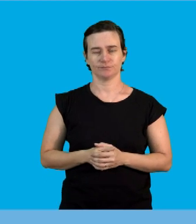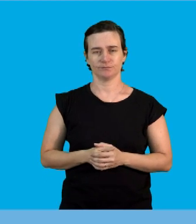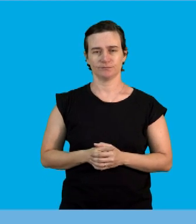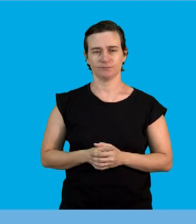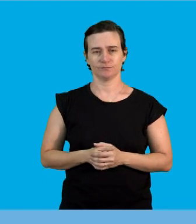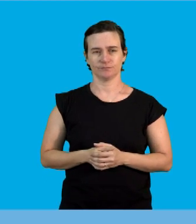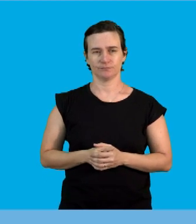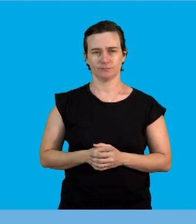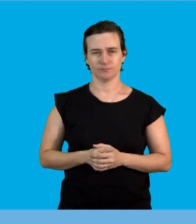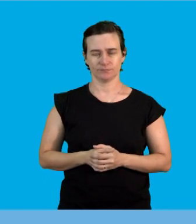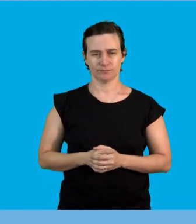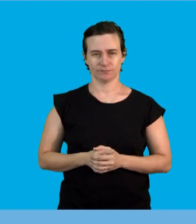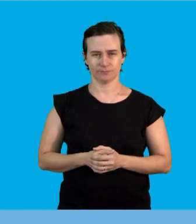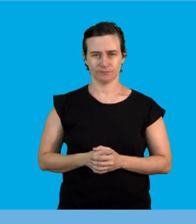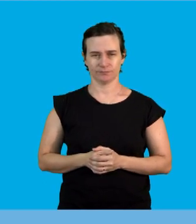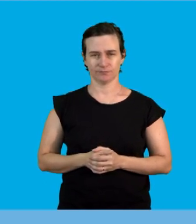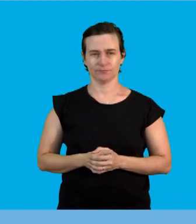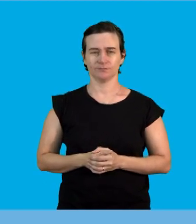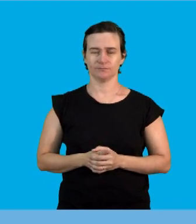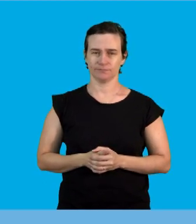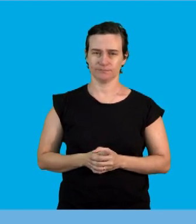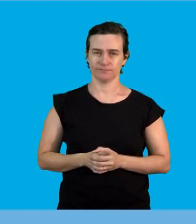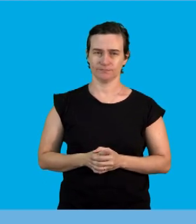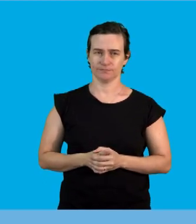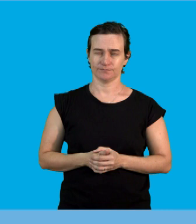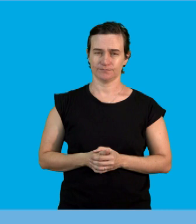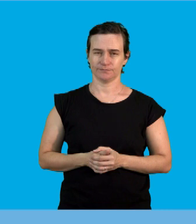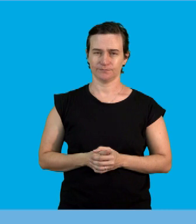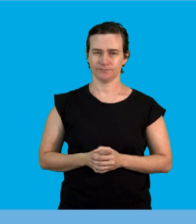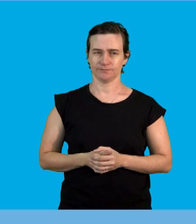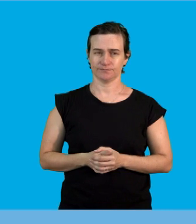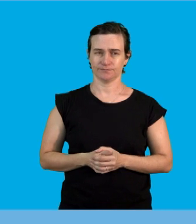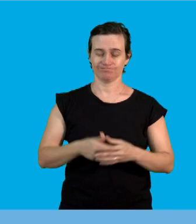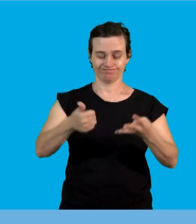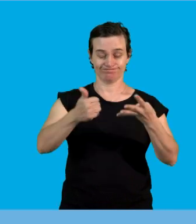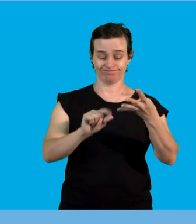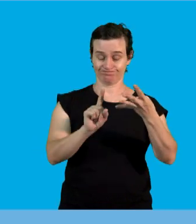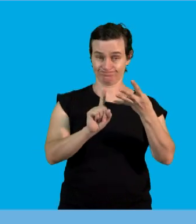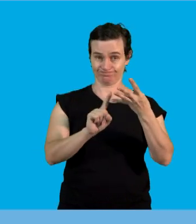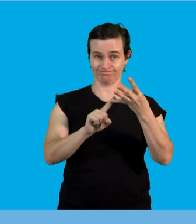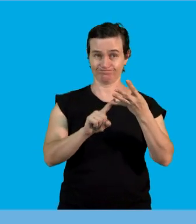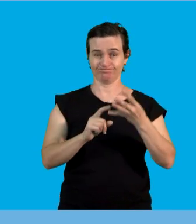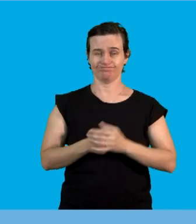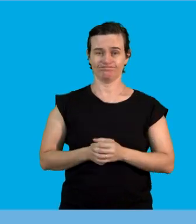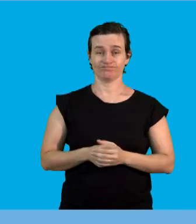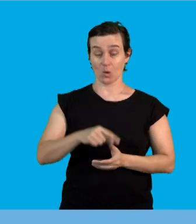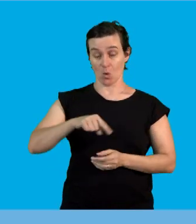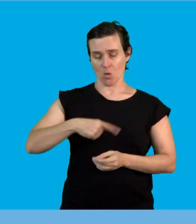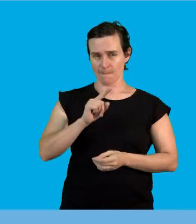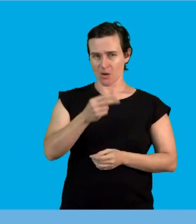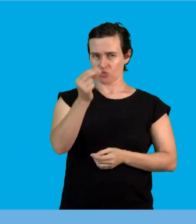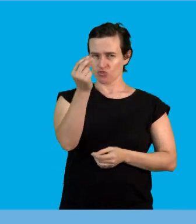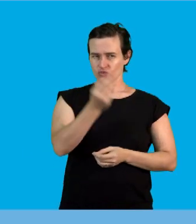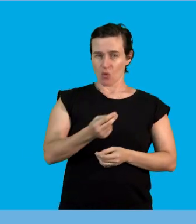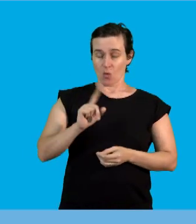the resistance and the current, that they are inversely proportional to each other. Now question 4. We are